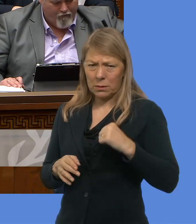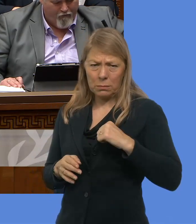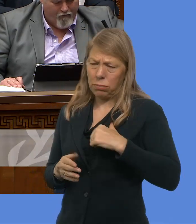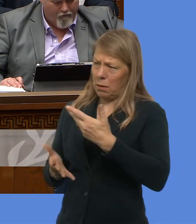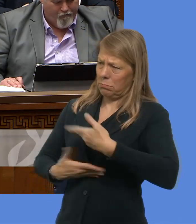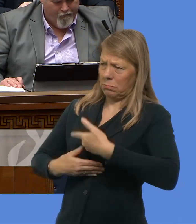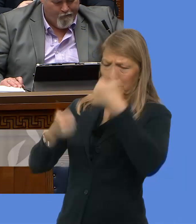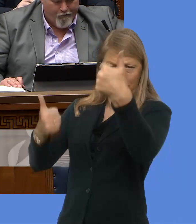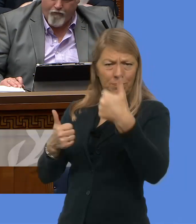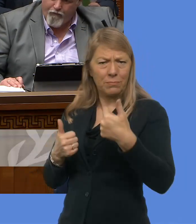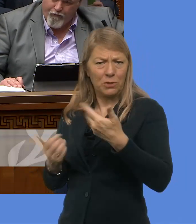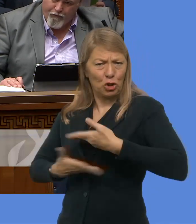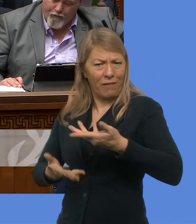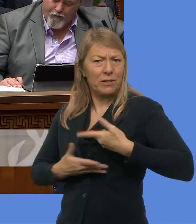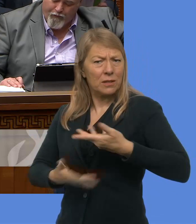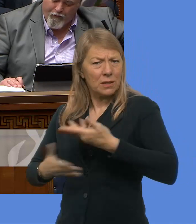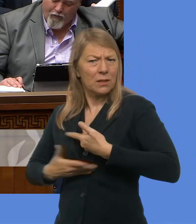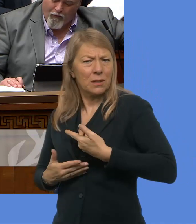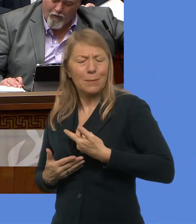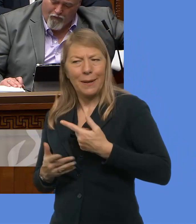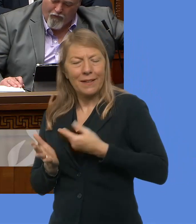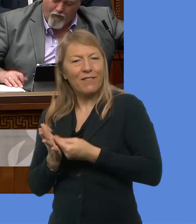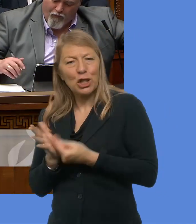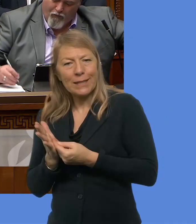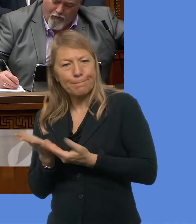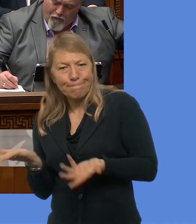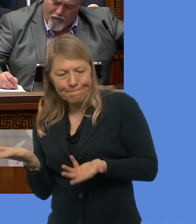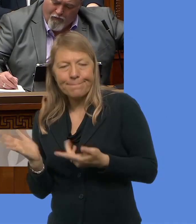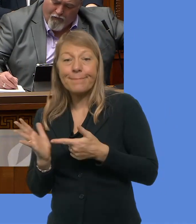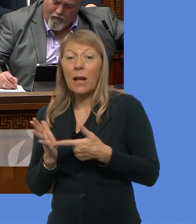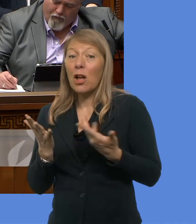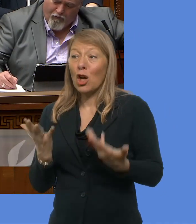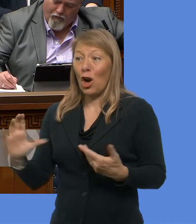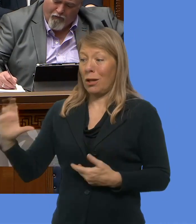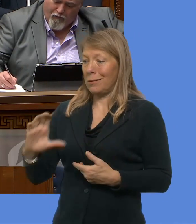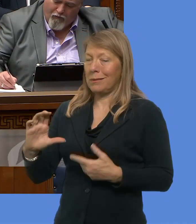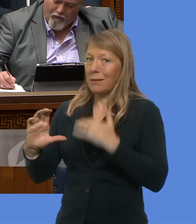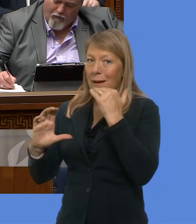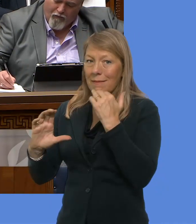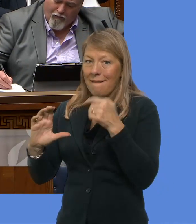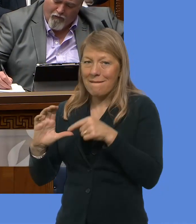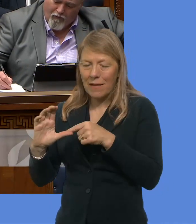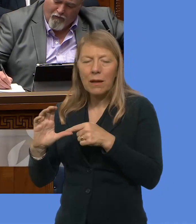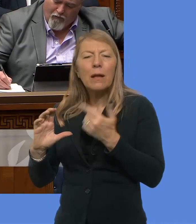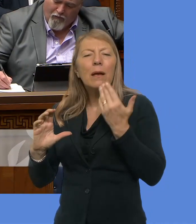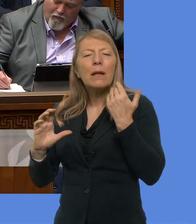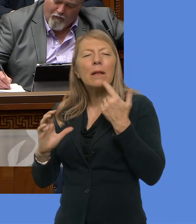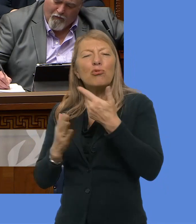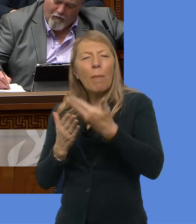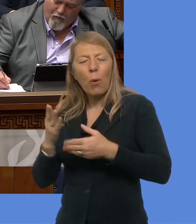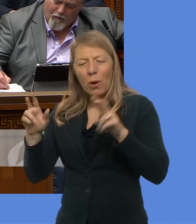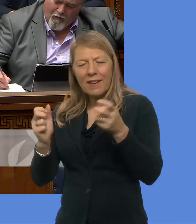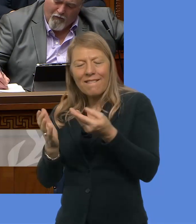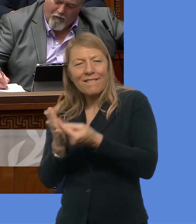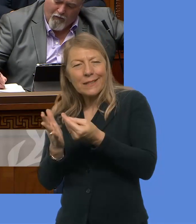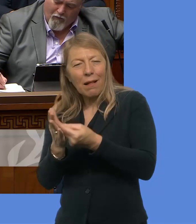public finances. The current approach is unsustainable, and where recent reports from both the Fiscal Council and the NI Affairs Committee